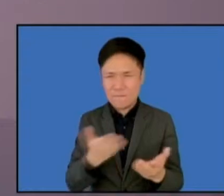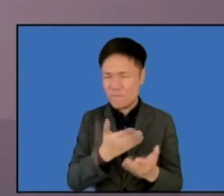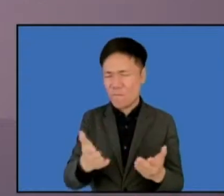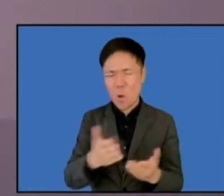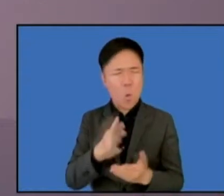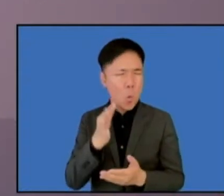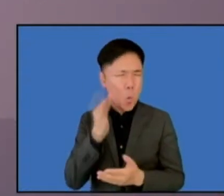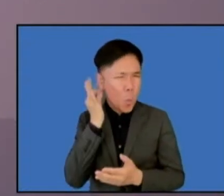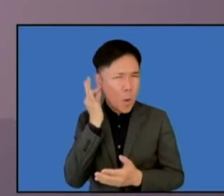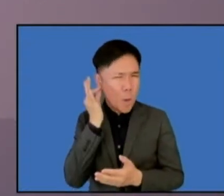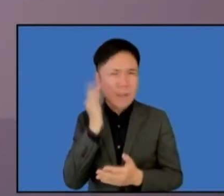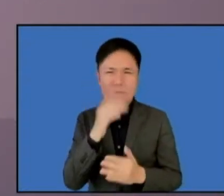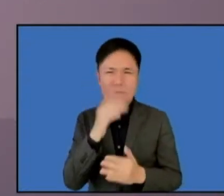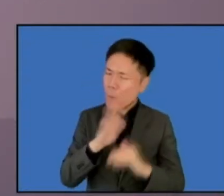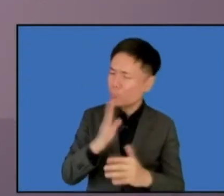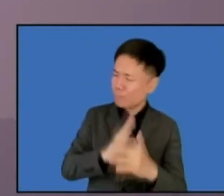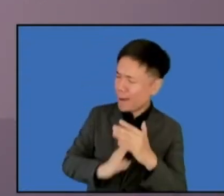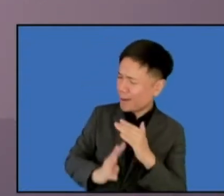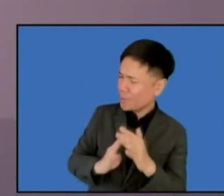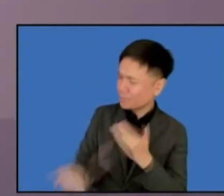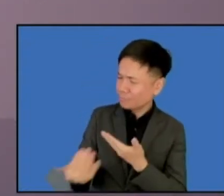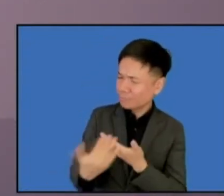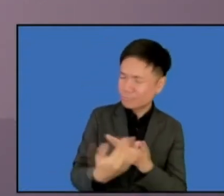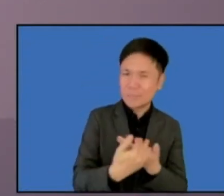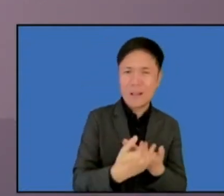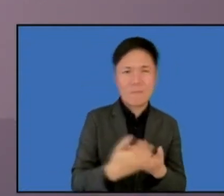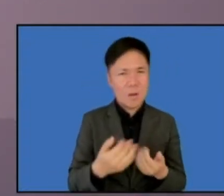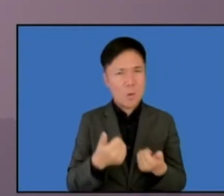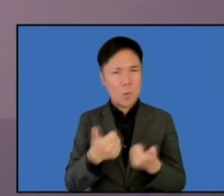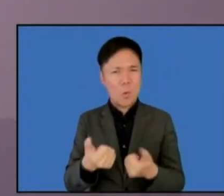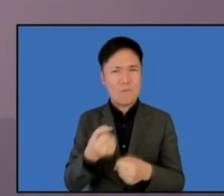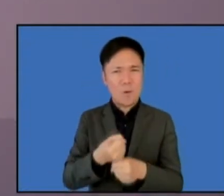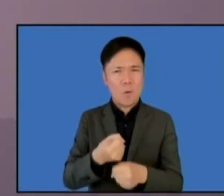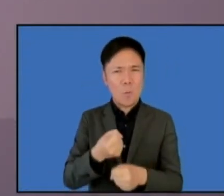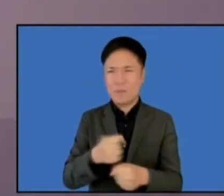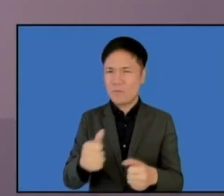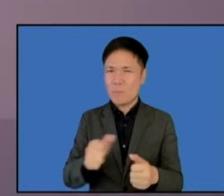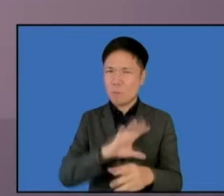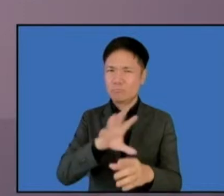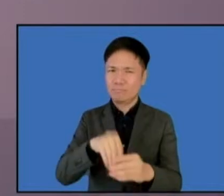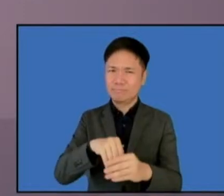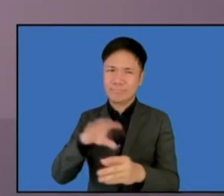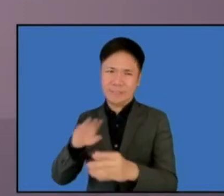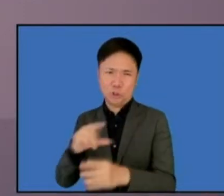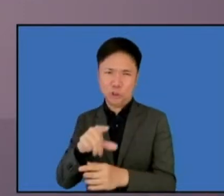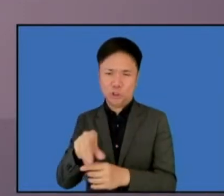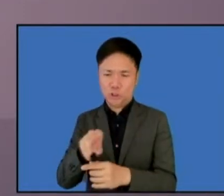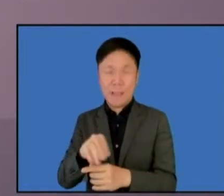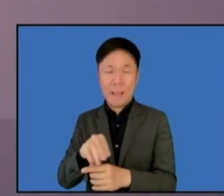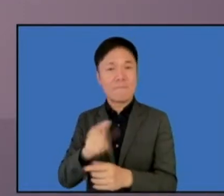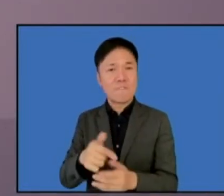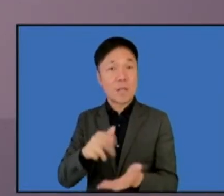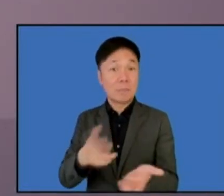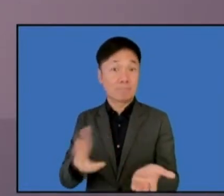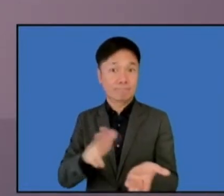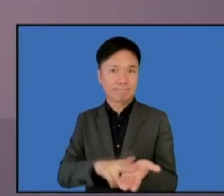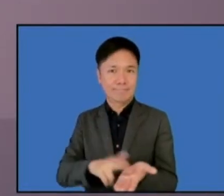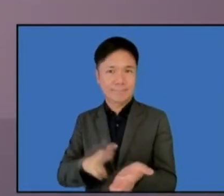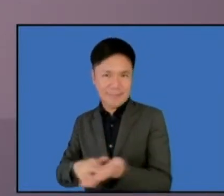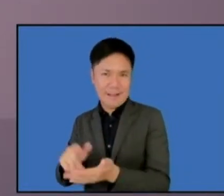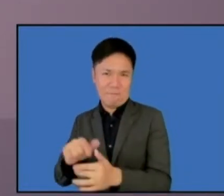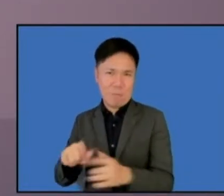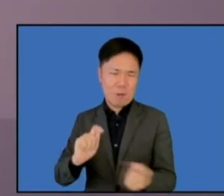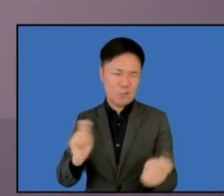as the main stakeholder and a valuable resource for GCM implementation, as well as policy reform on migration at national